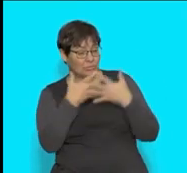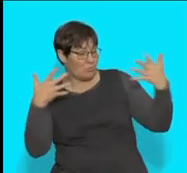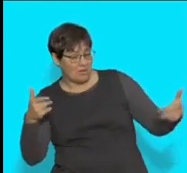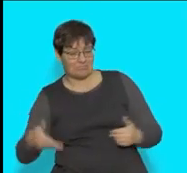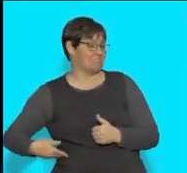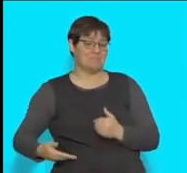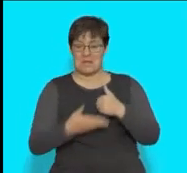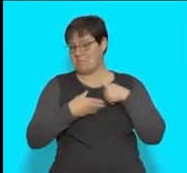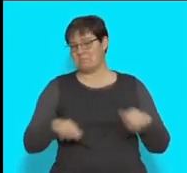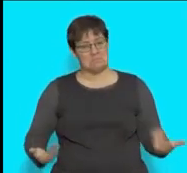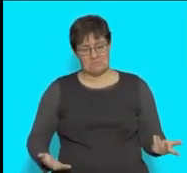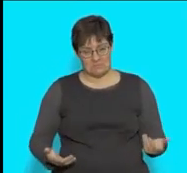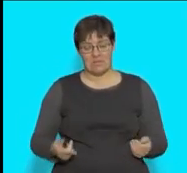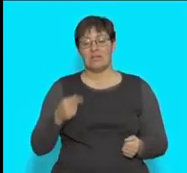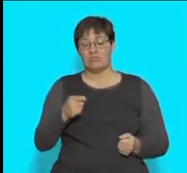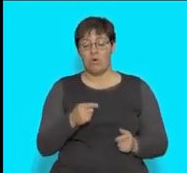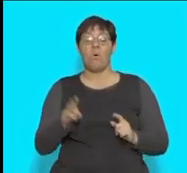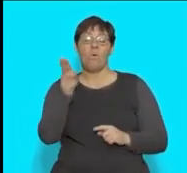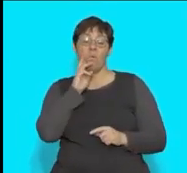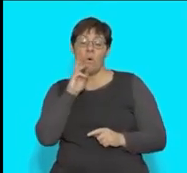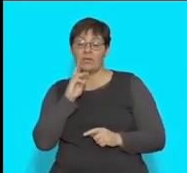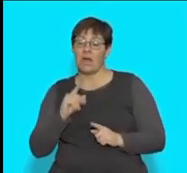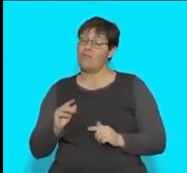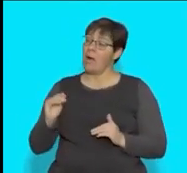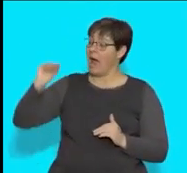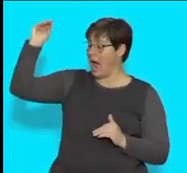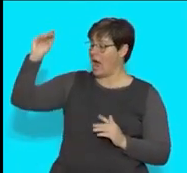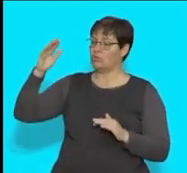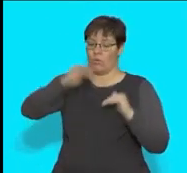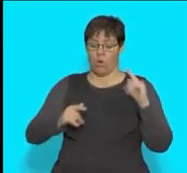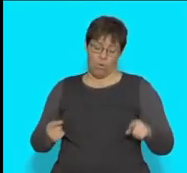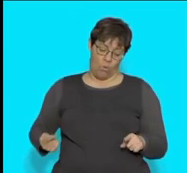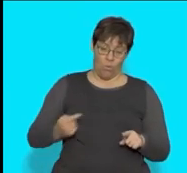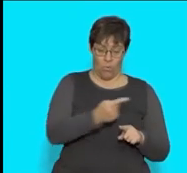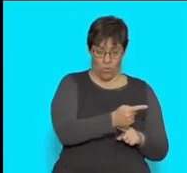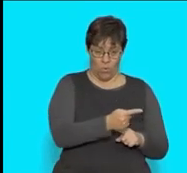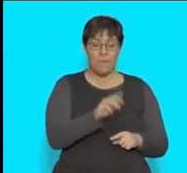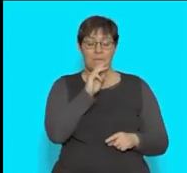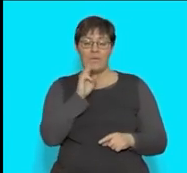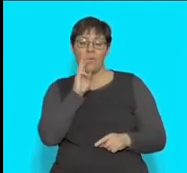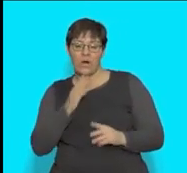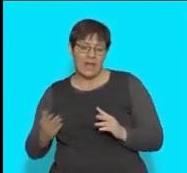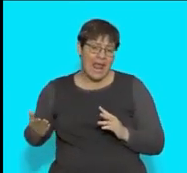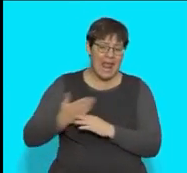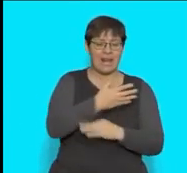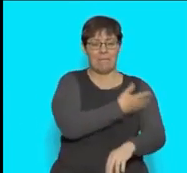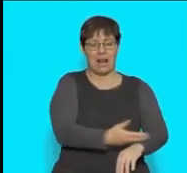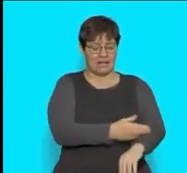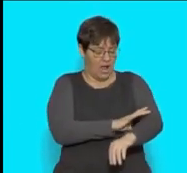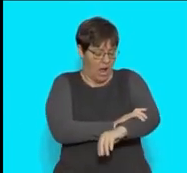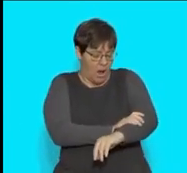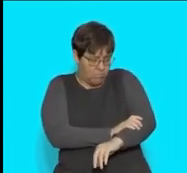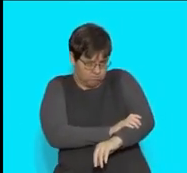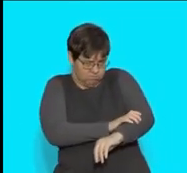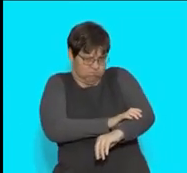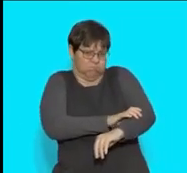Right, water moves from a high concentration to a low concentration, moves into the blood